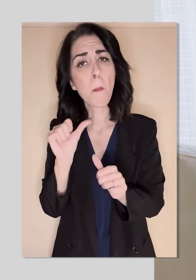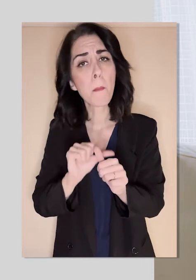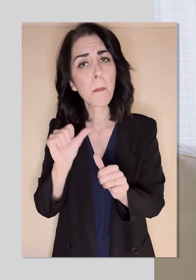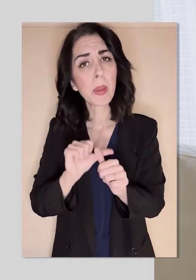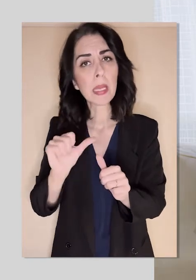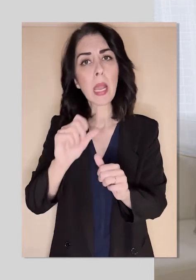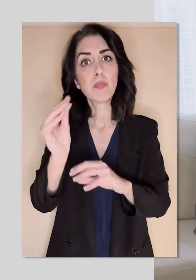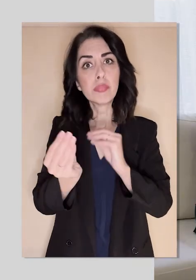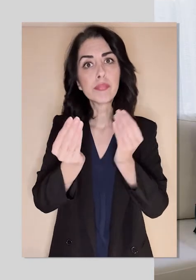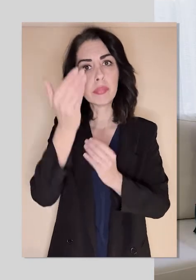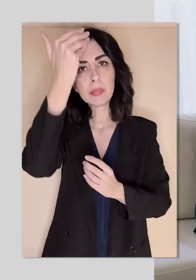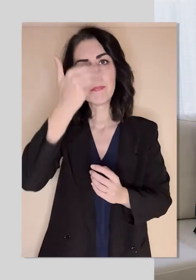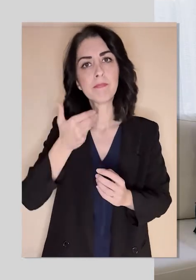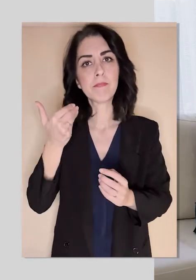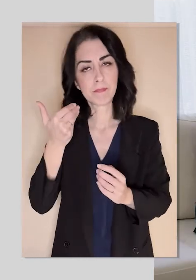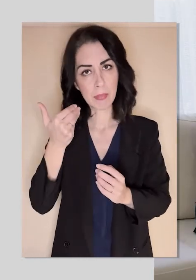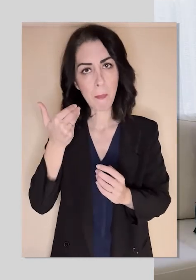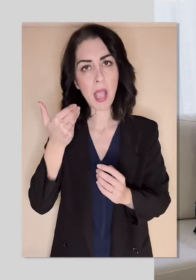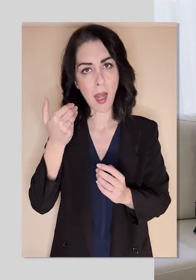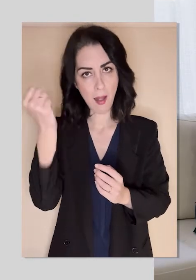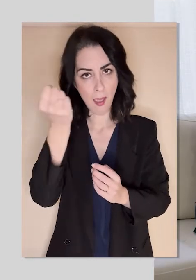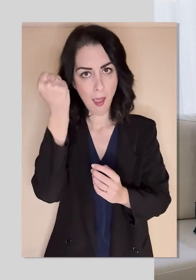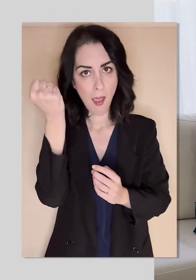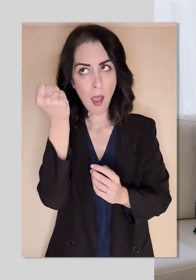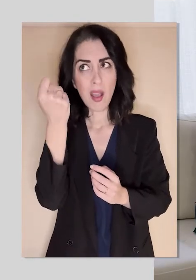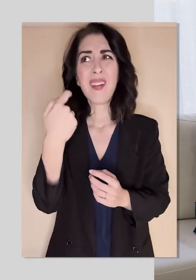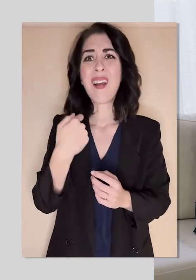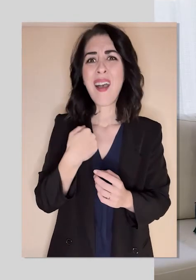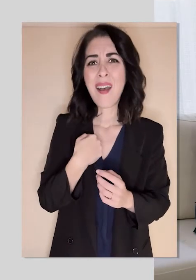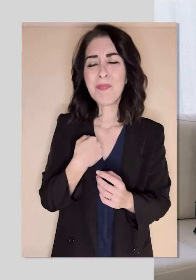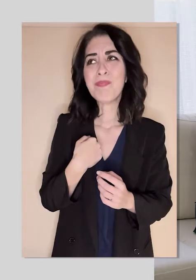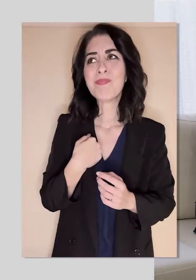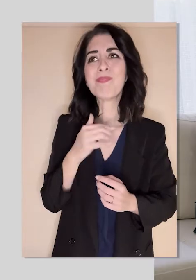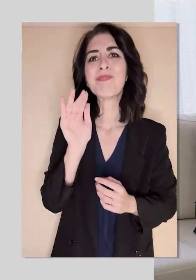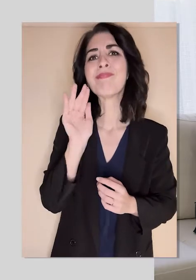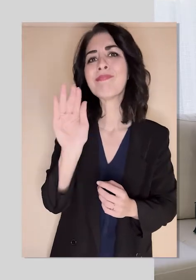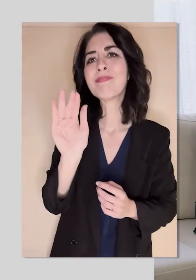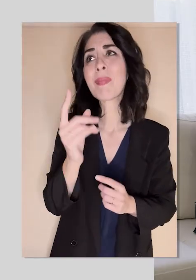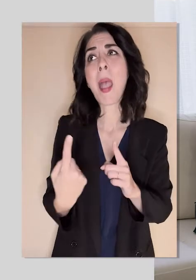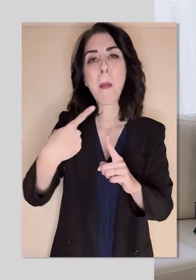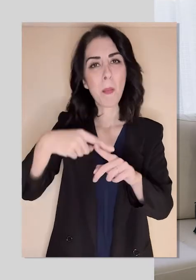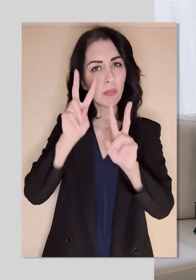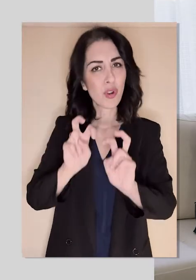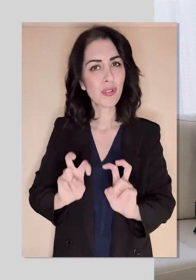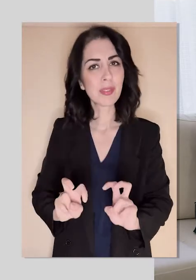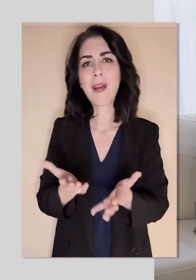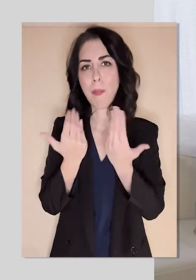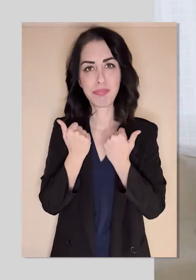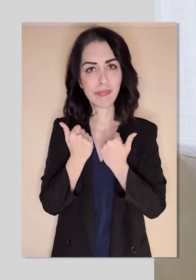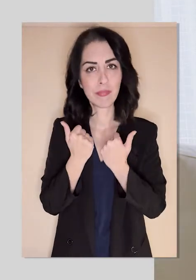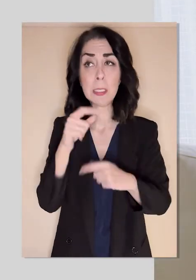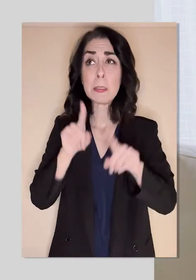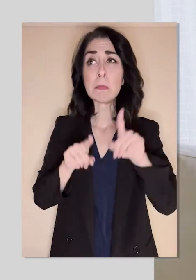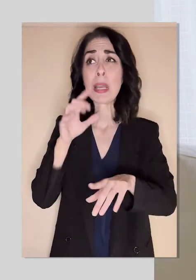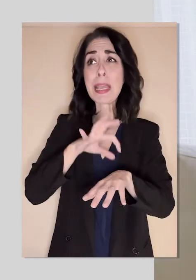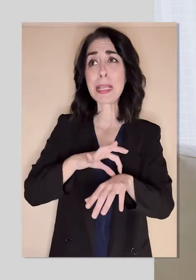the world, I don't think a test is always necessary. Now, some patients come